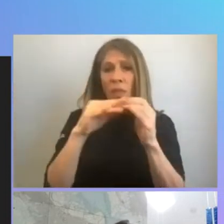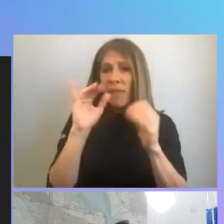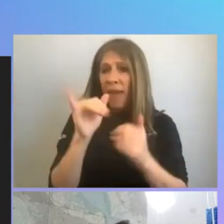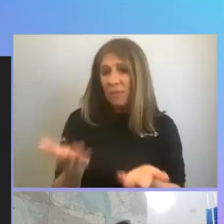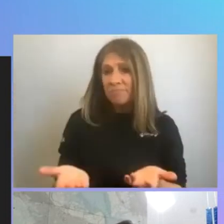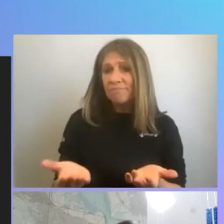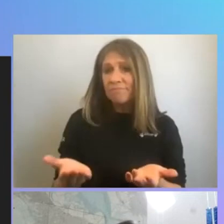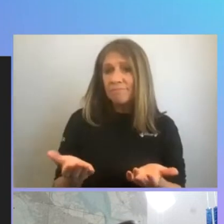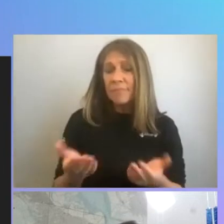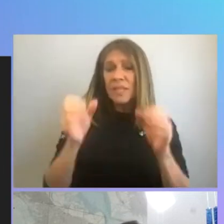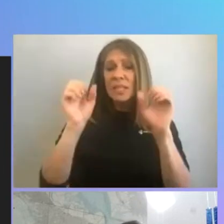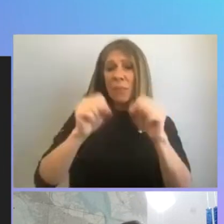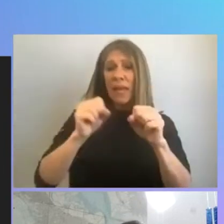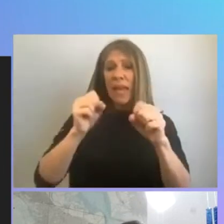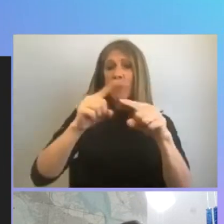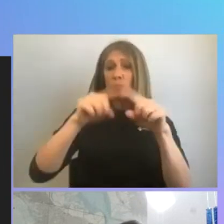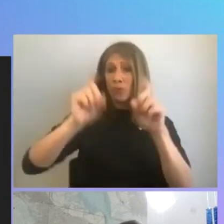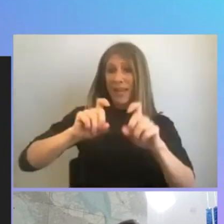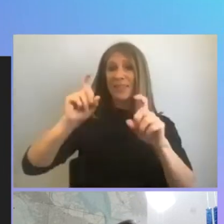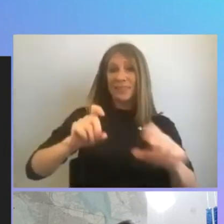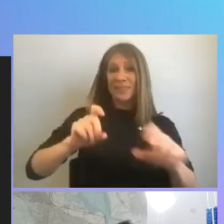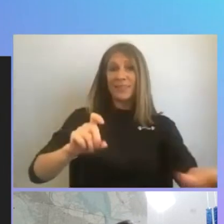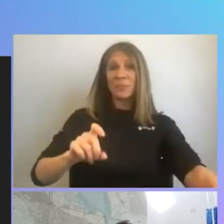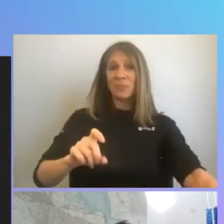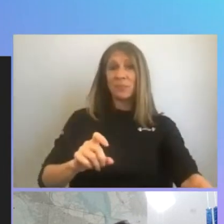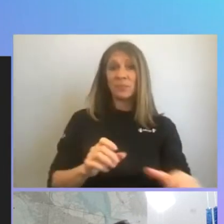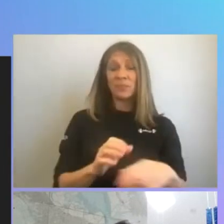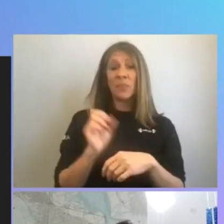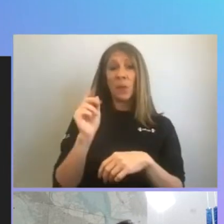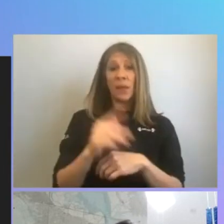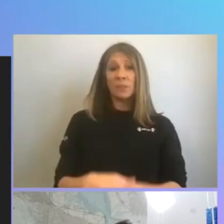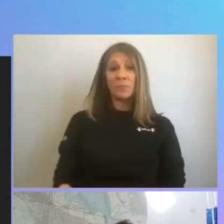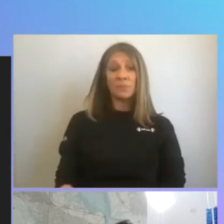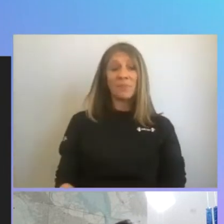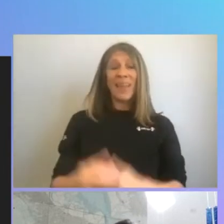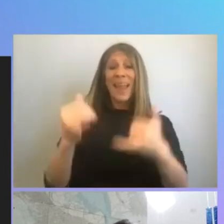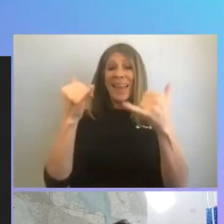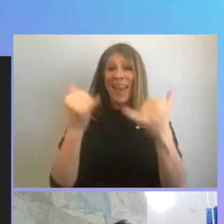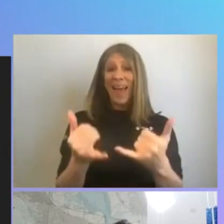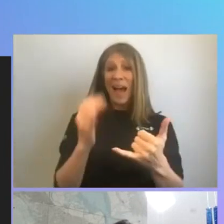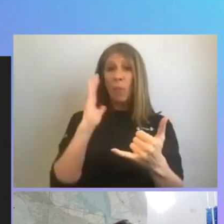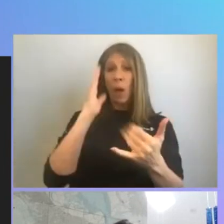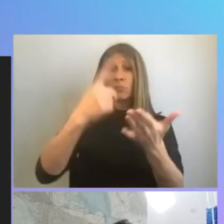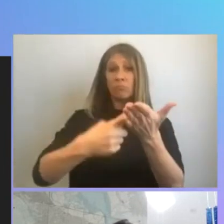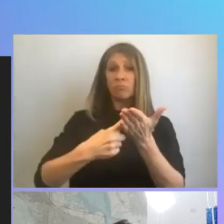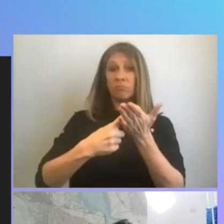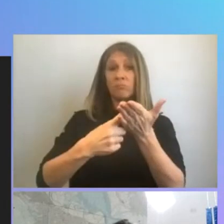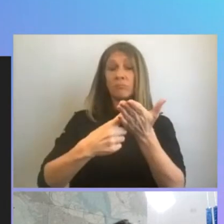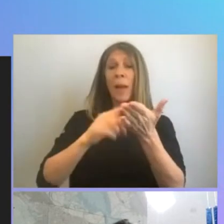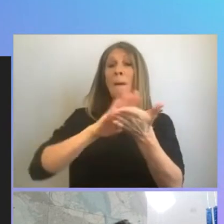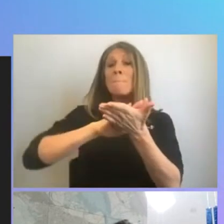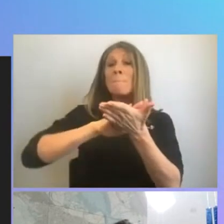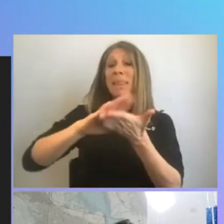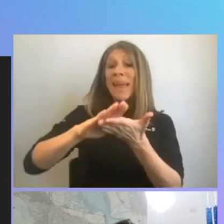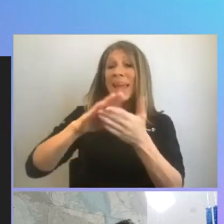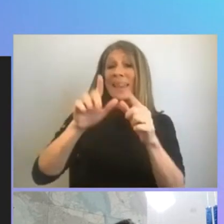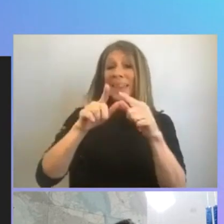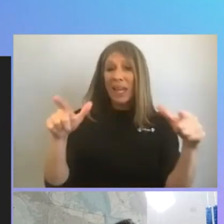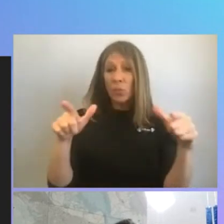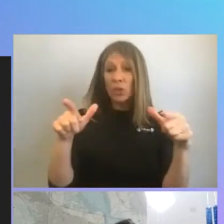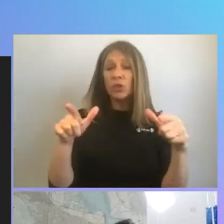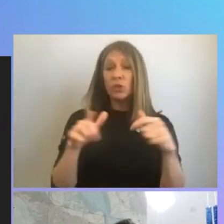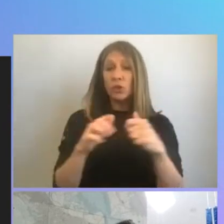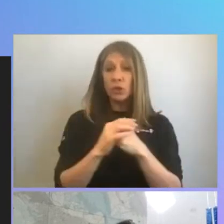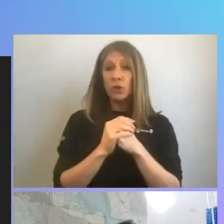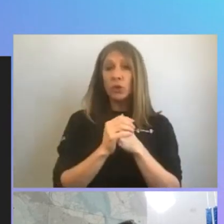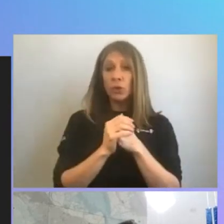in order to test. Okay, now I'm going to be talking about a plain language